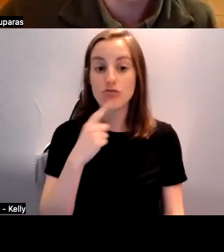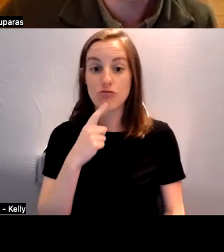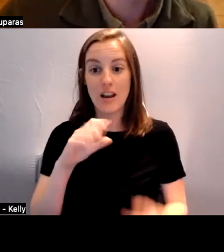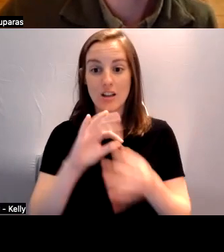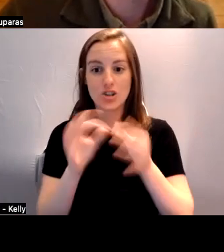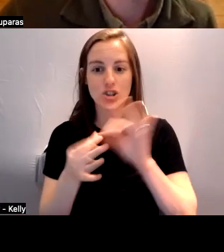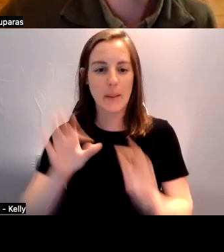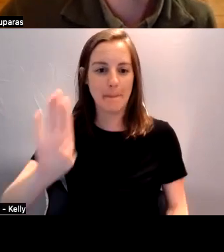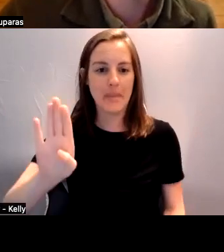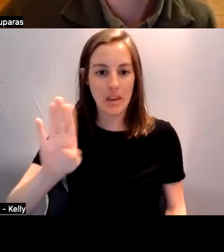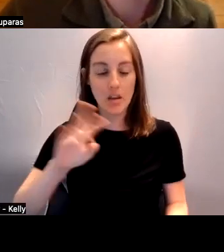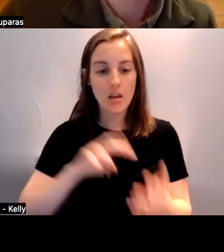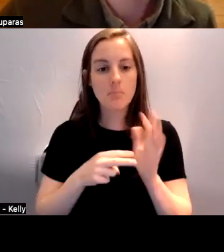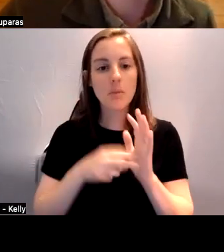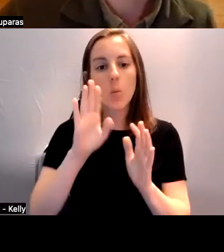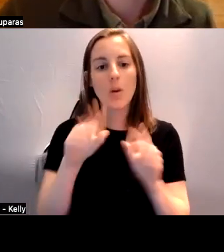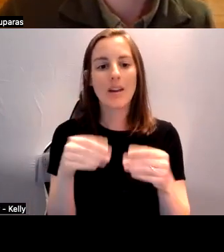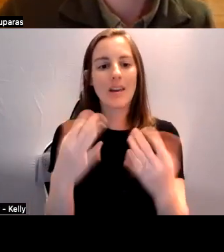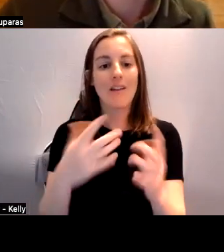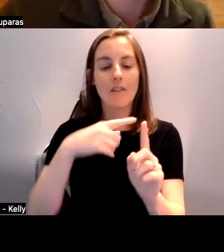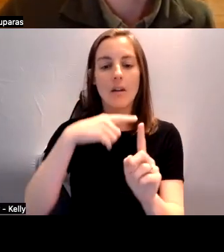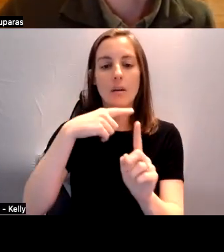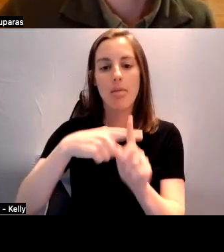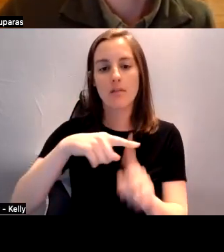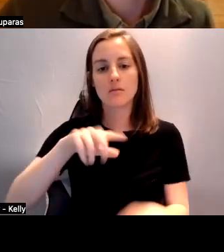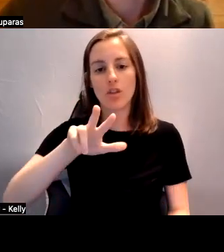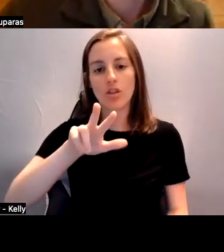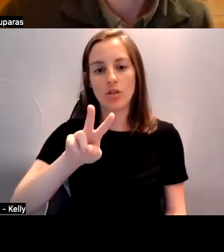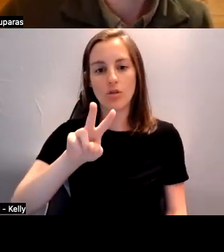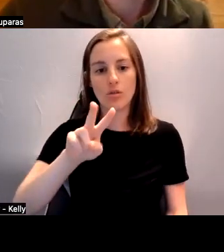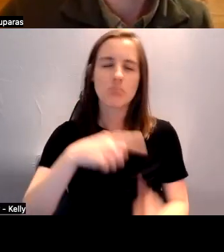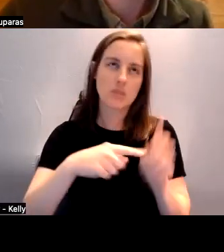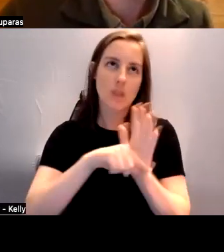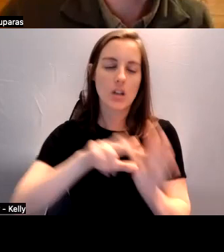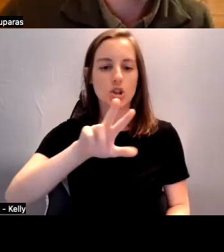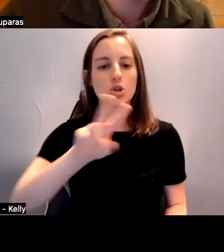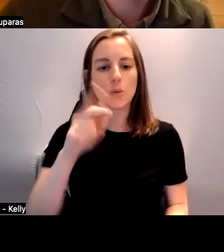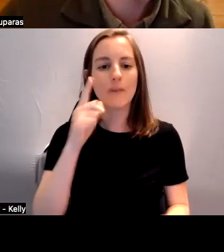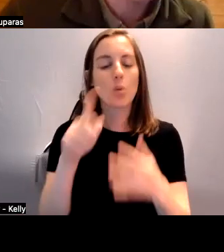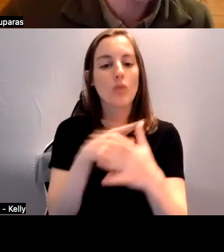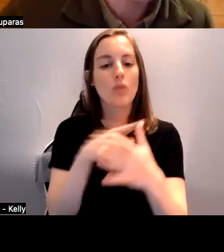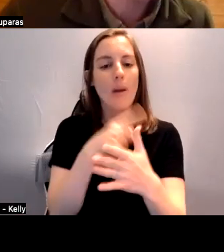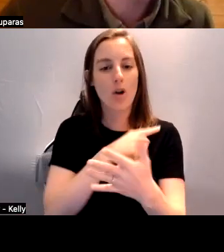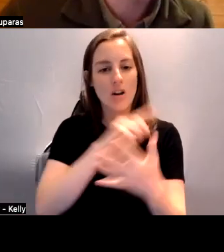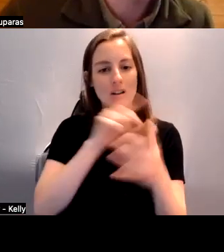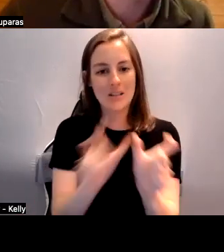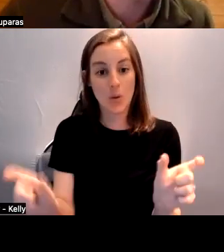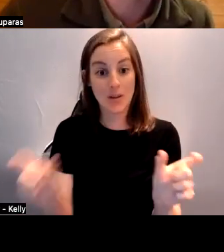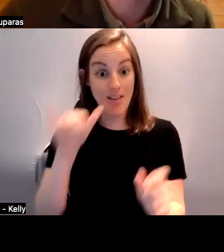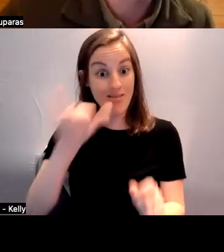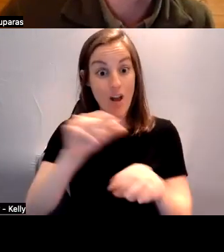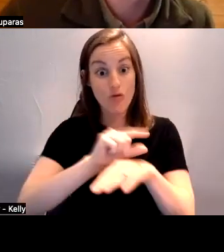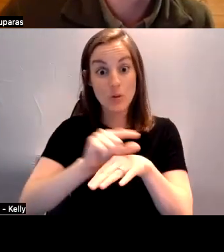B. So we would give the plus minus 32 in the primary sequence. So for example, this residue would know it's